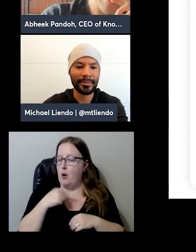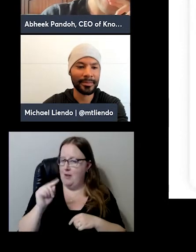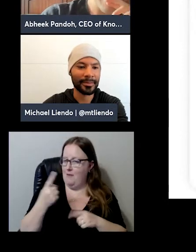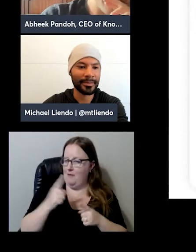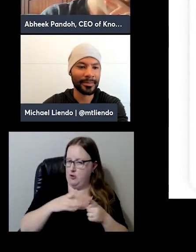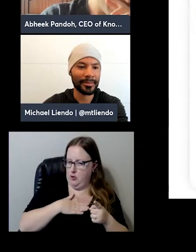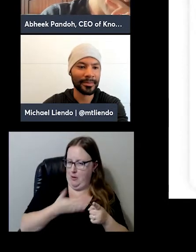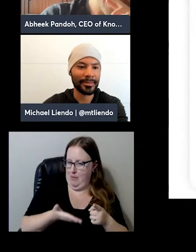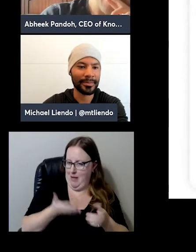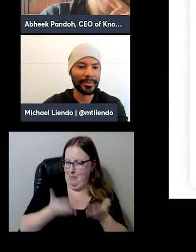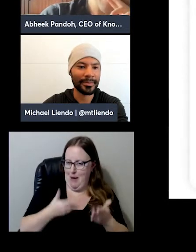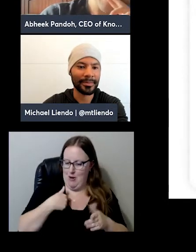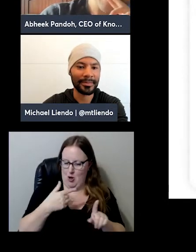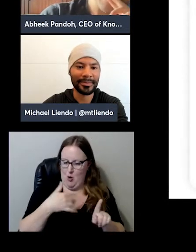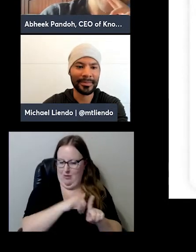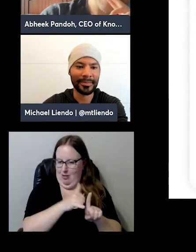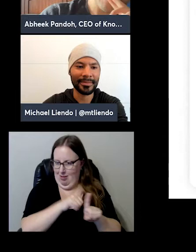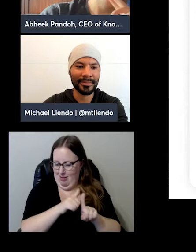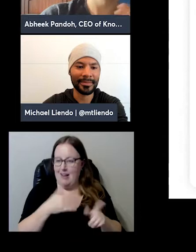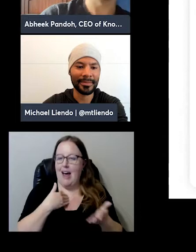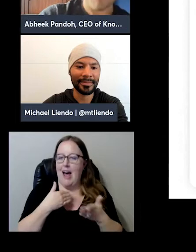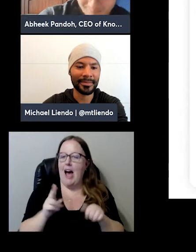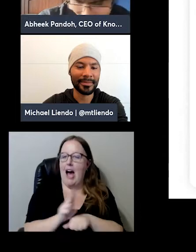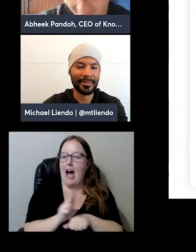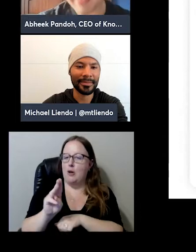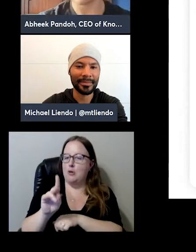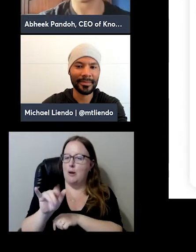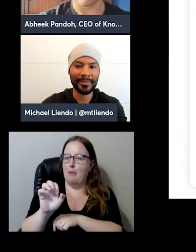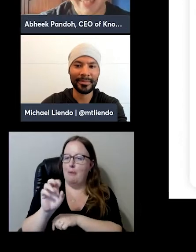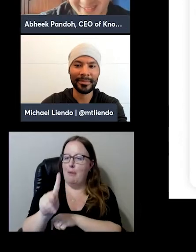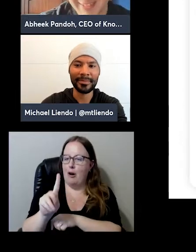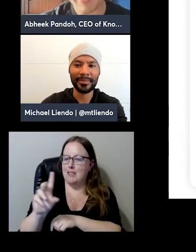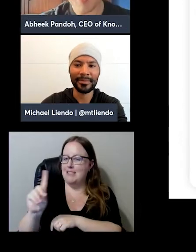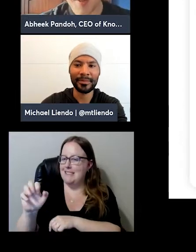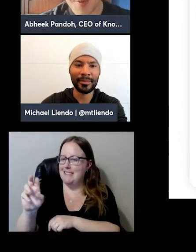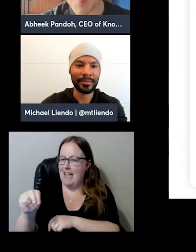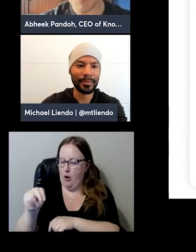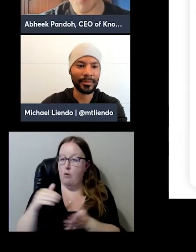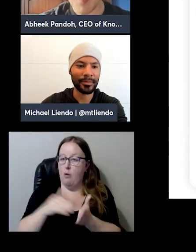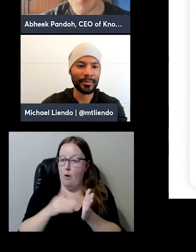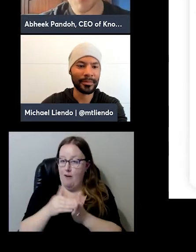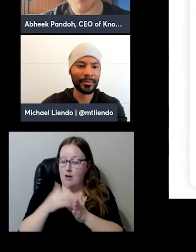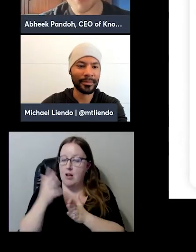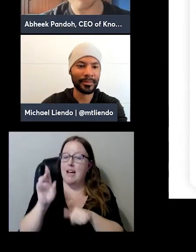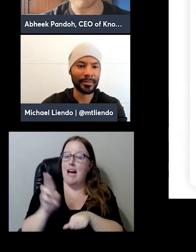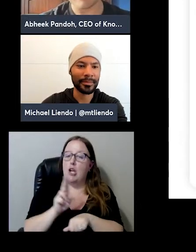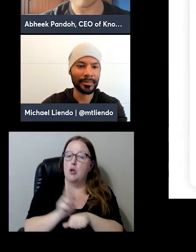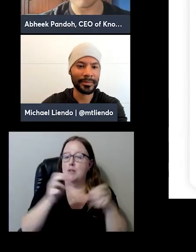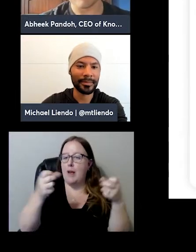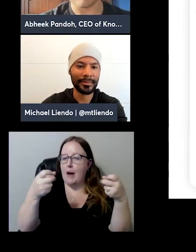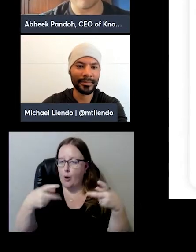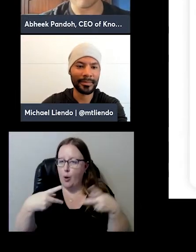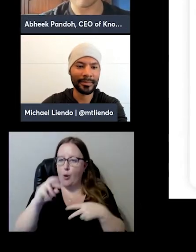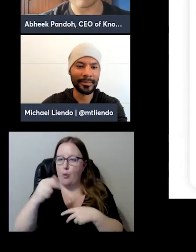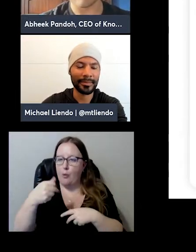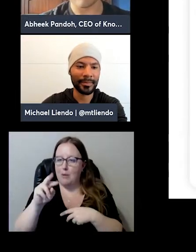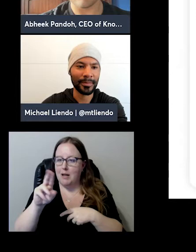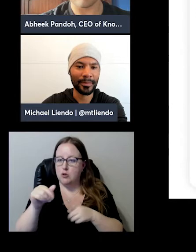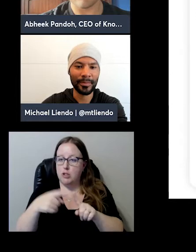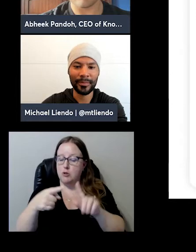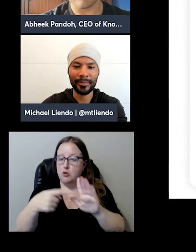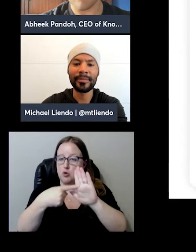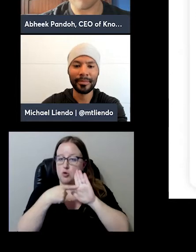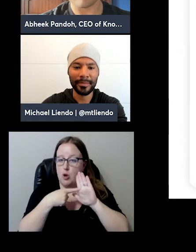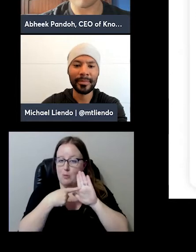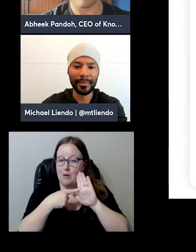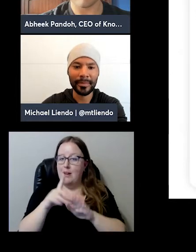get made fun of. I use Markdown pretty frequently to write out my notes because then I'll use something like a code repository to show me the formatted